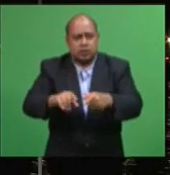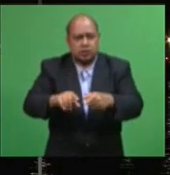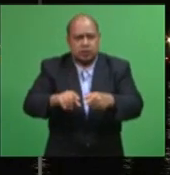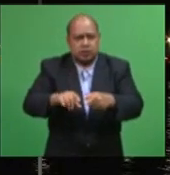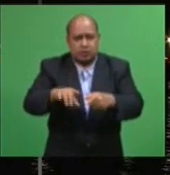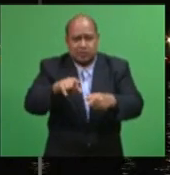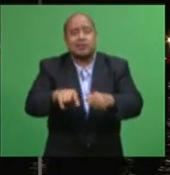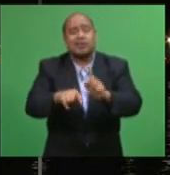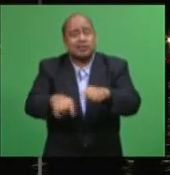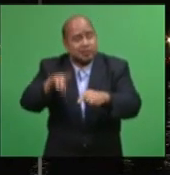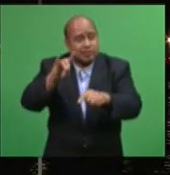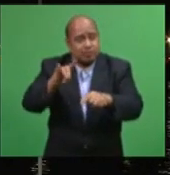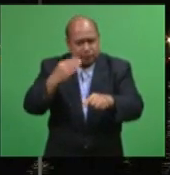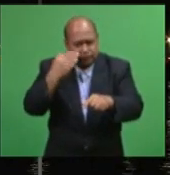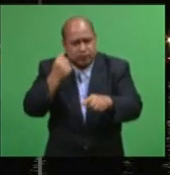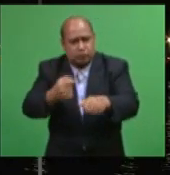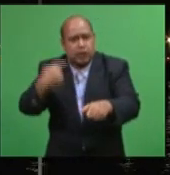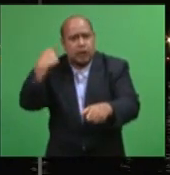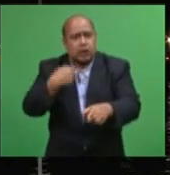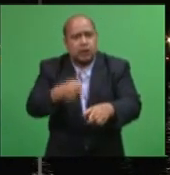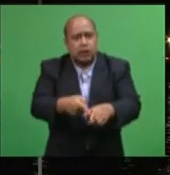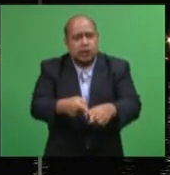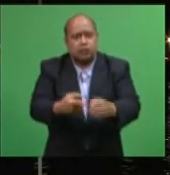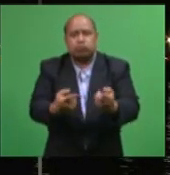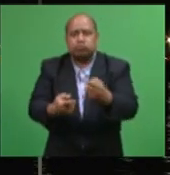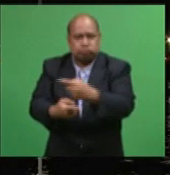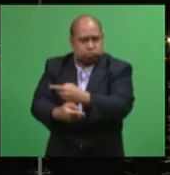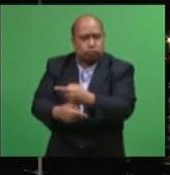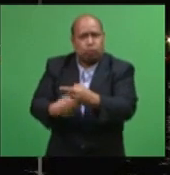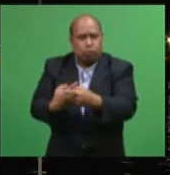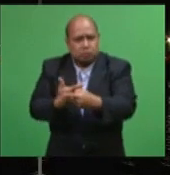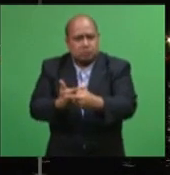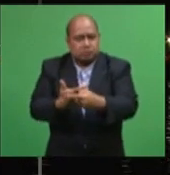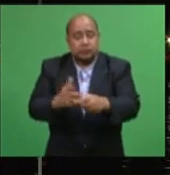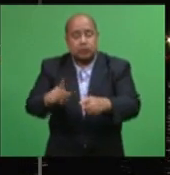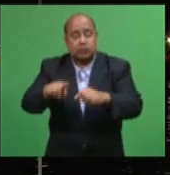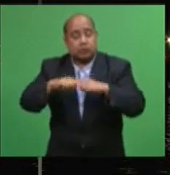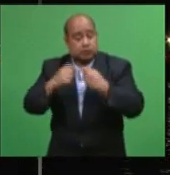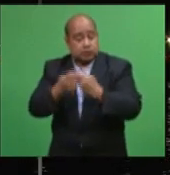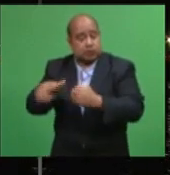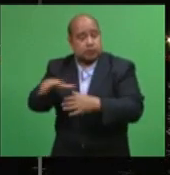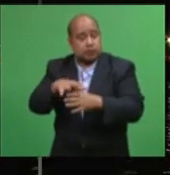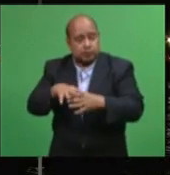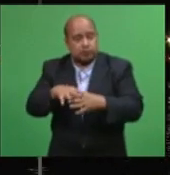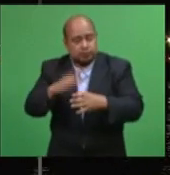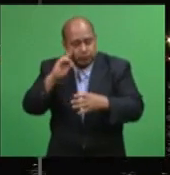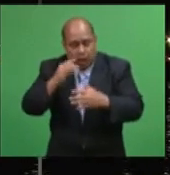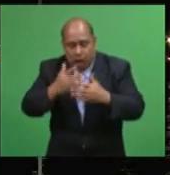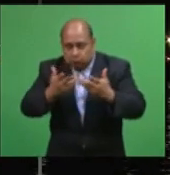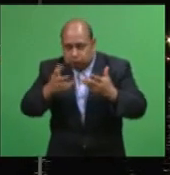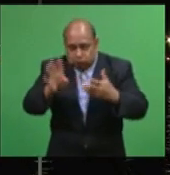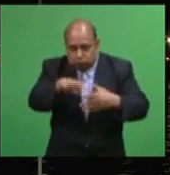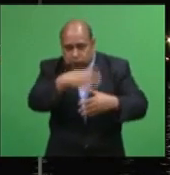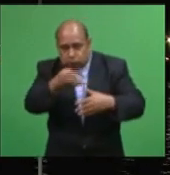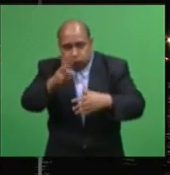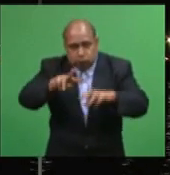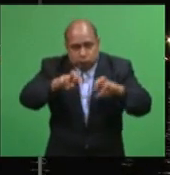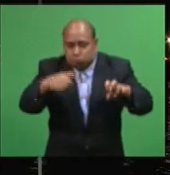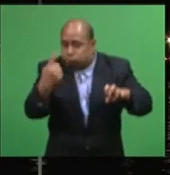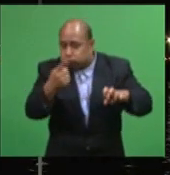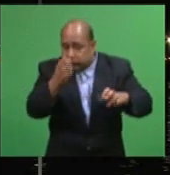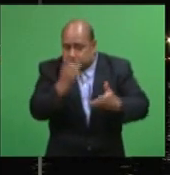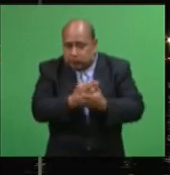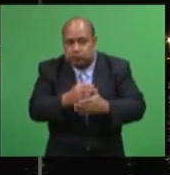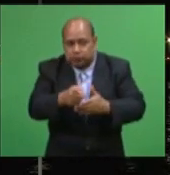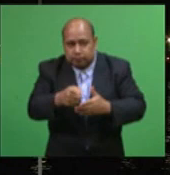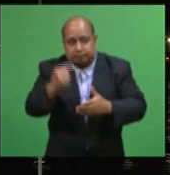the 27th of March. A team from CID headquarters is currently conducting interviews. Police Commissioner Brigadier General Sitiveni